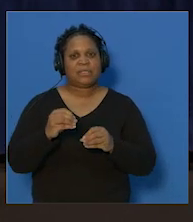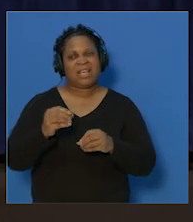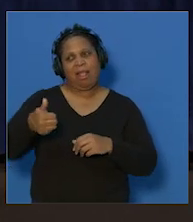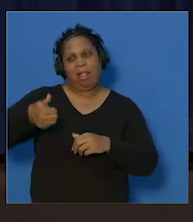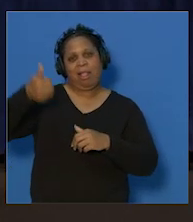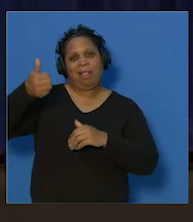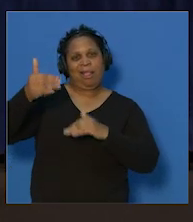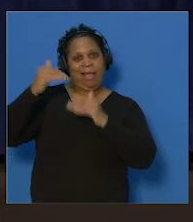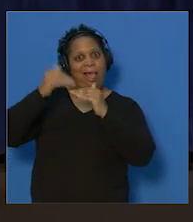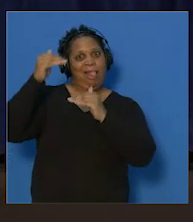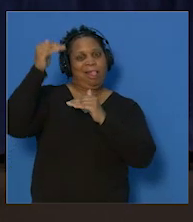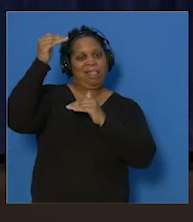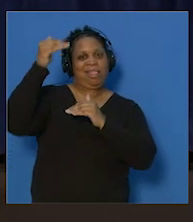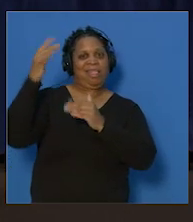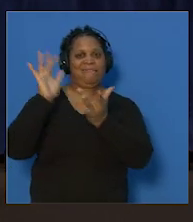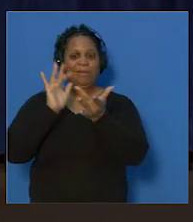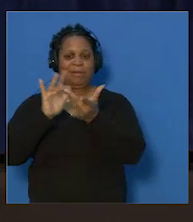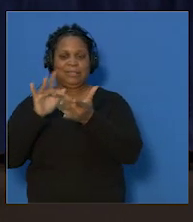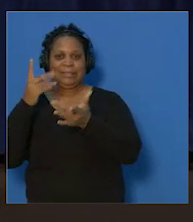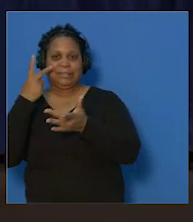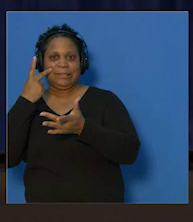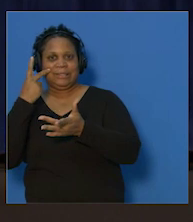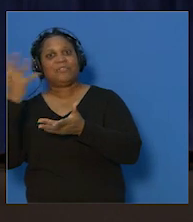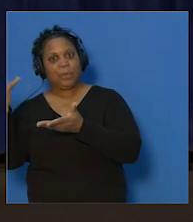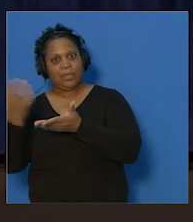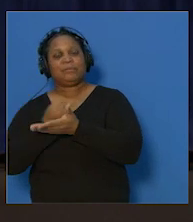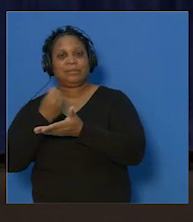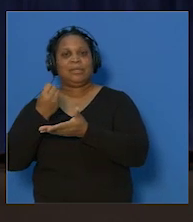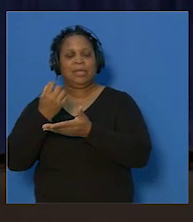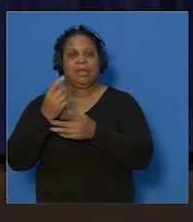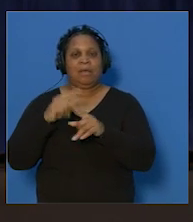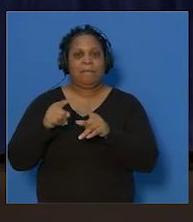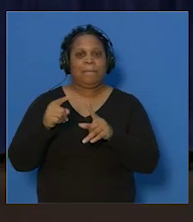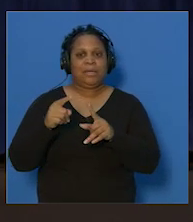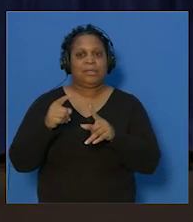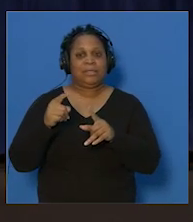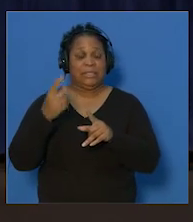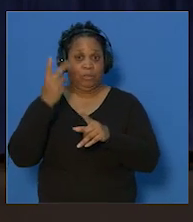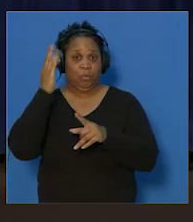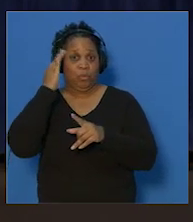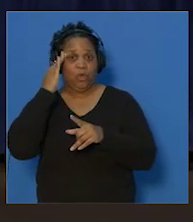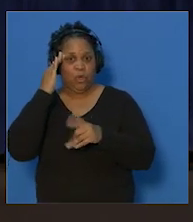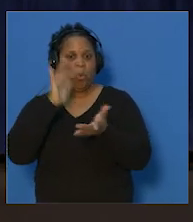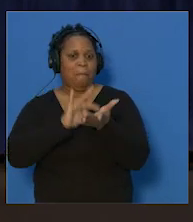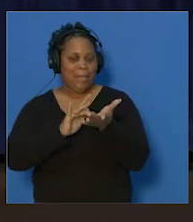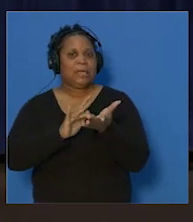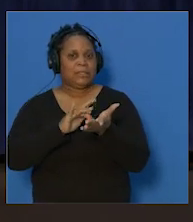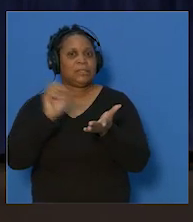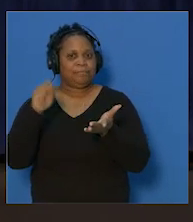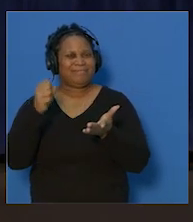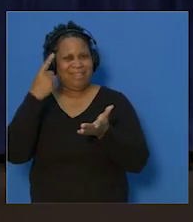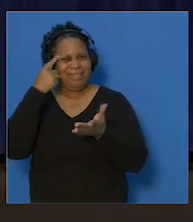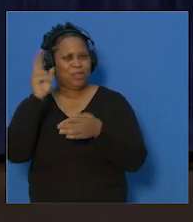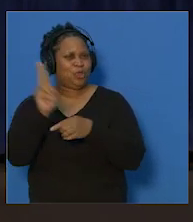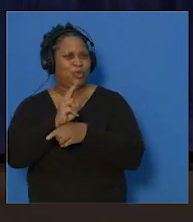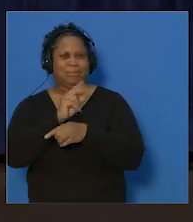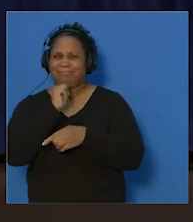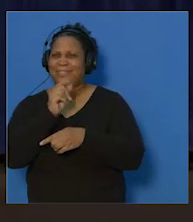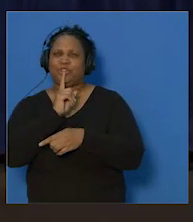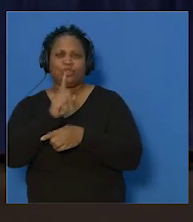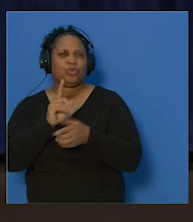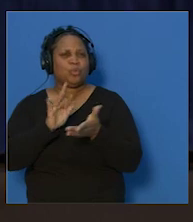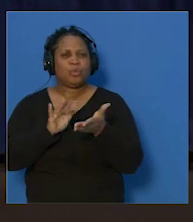contacts to see what supply of remdesivir we could procure. Of course, remdesivir exists because I think it was used for, I'm not sure what it was